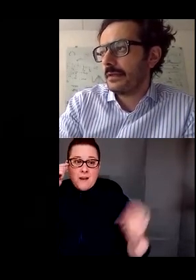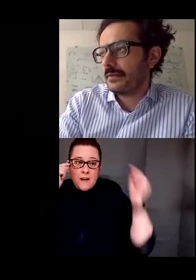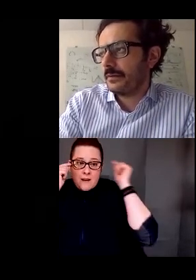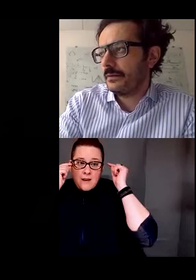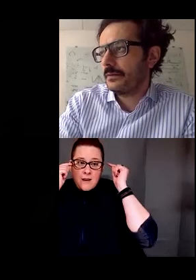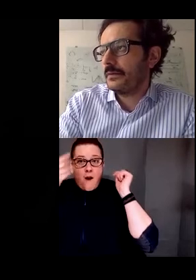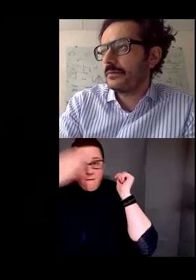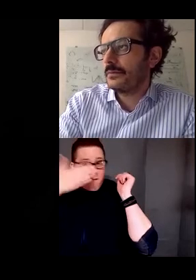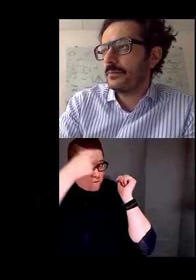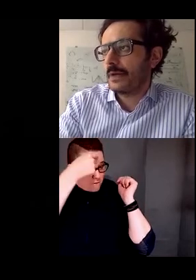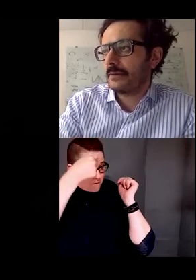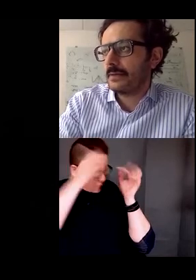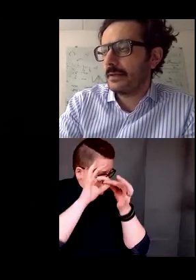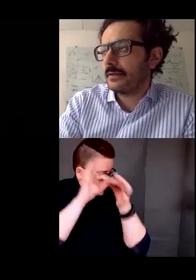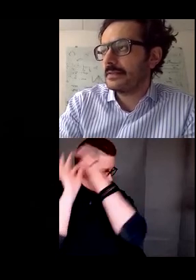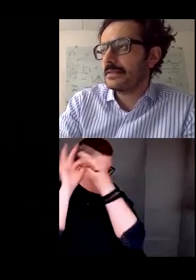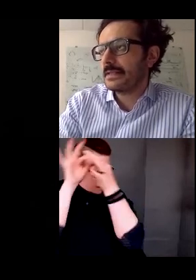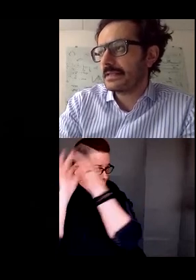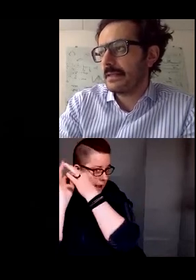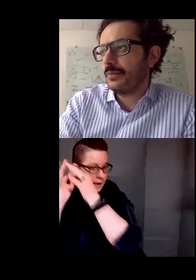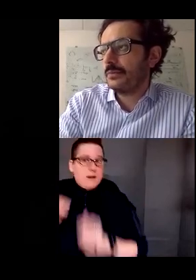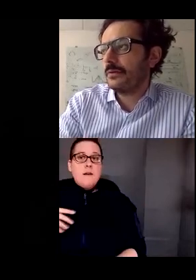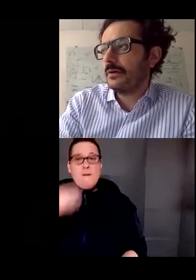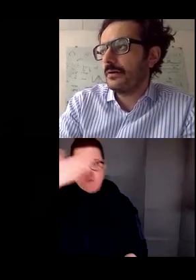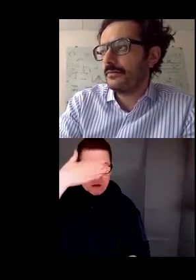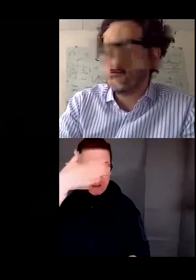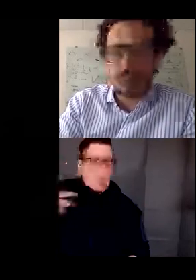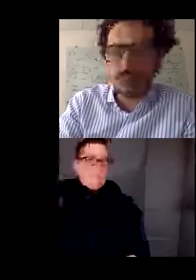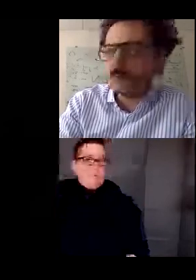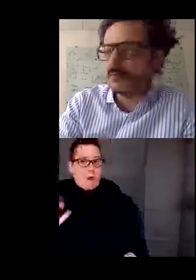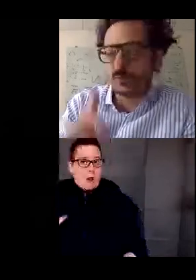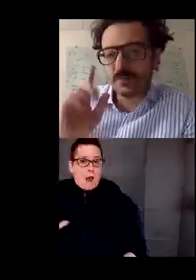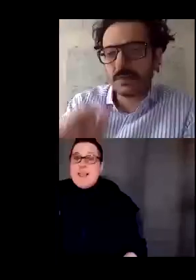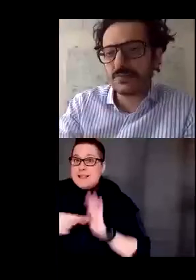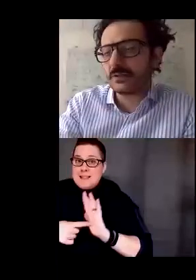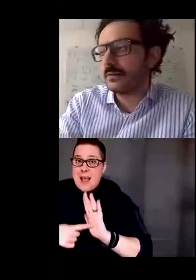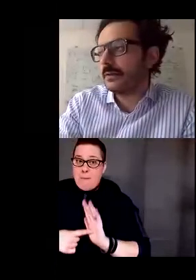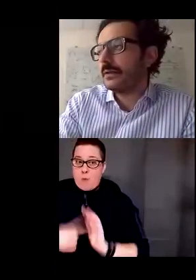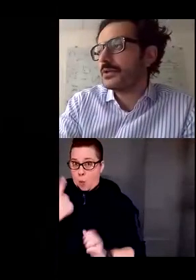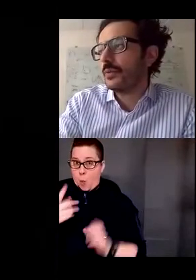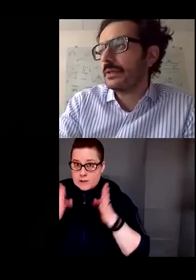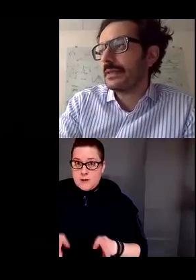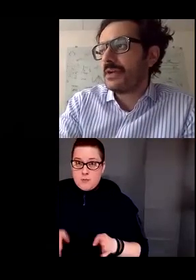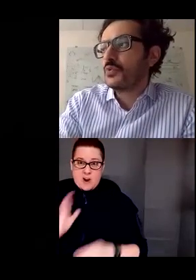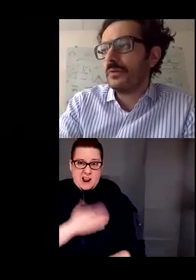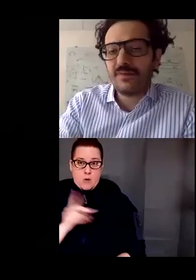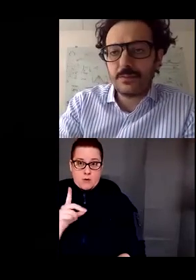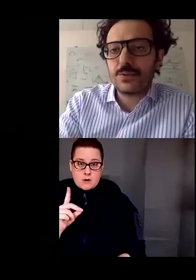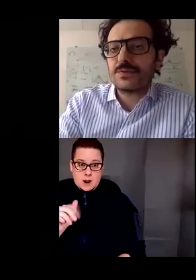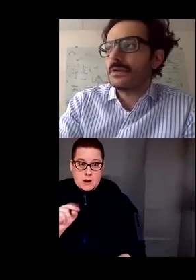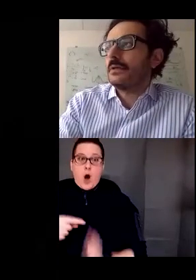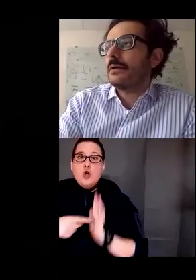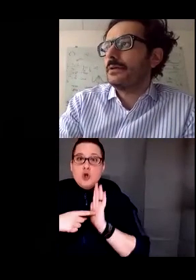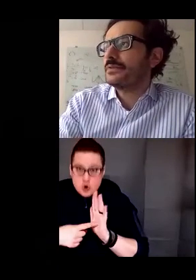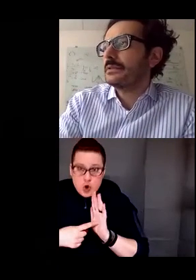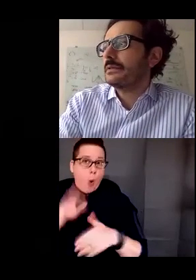frontal areas here to parietal area. This is an example from our data from one subject showing the actual